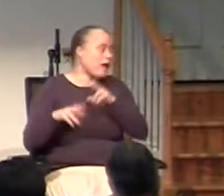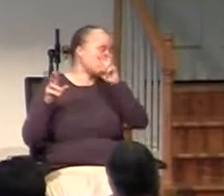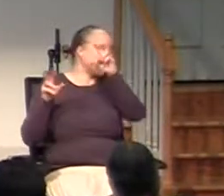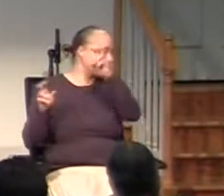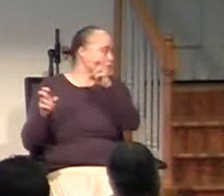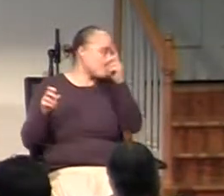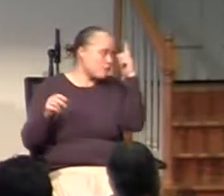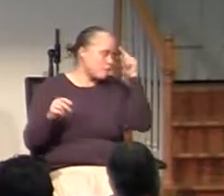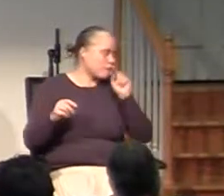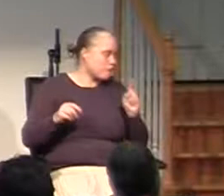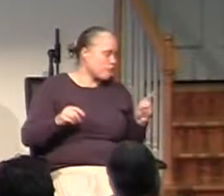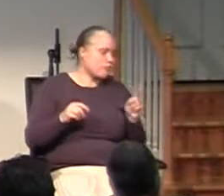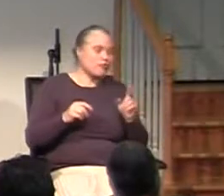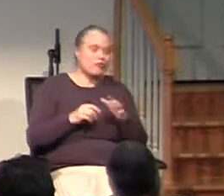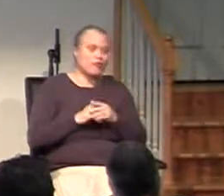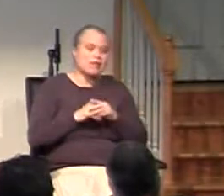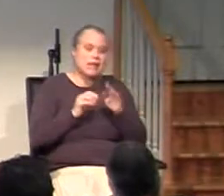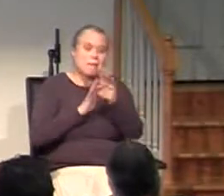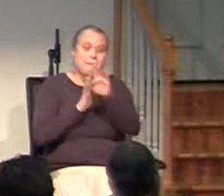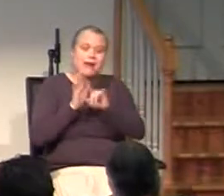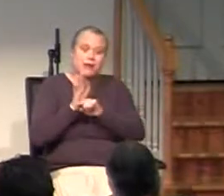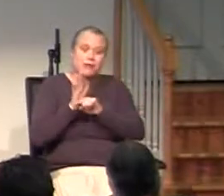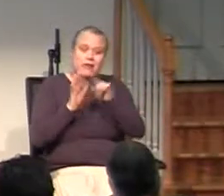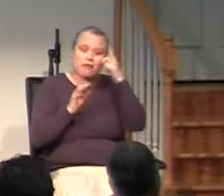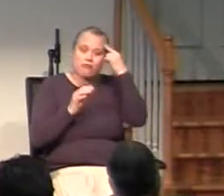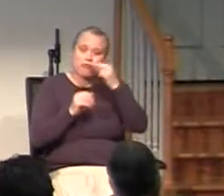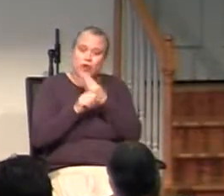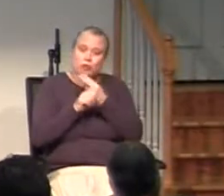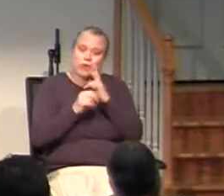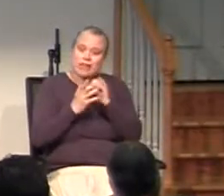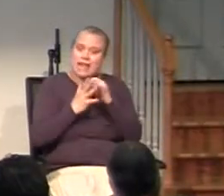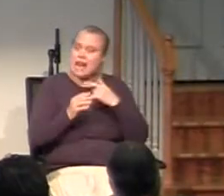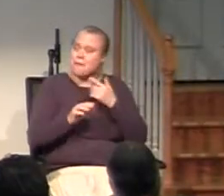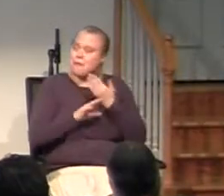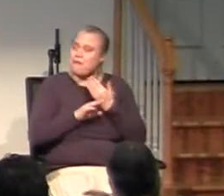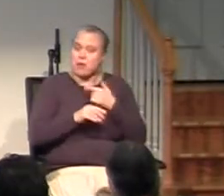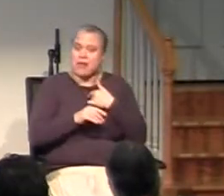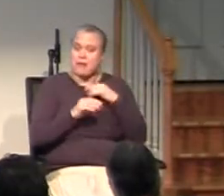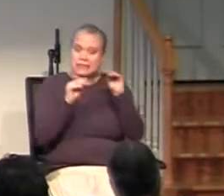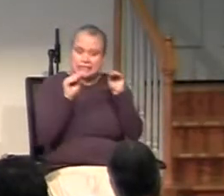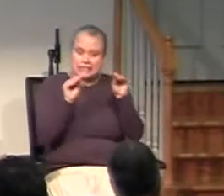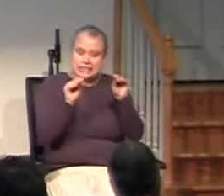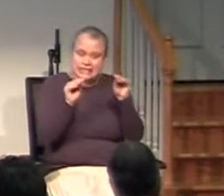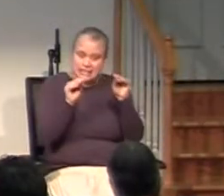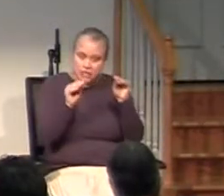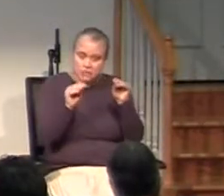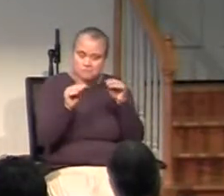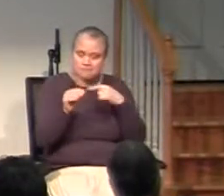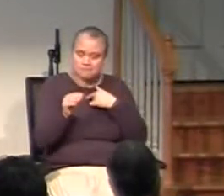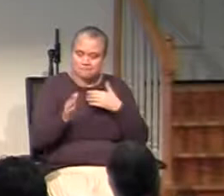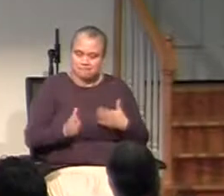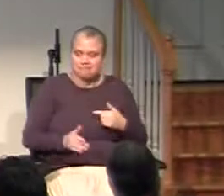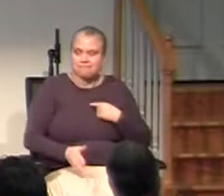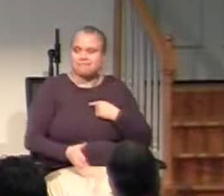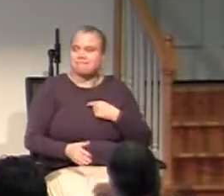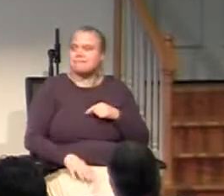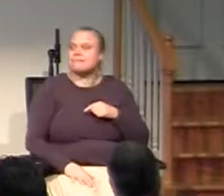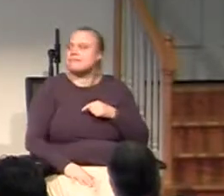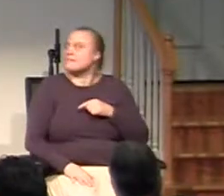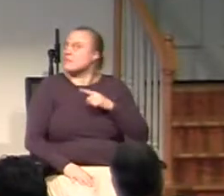can take a look at it. The background for my use of this, I used to teach, and we had a young man who was really